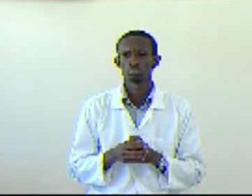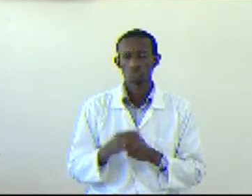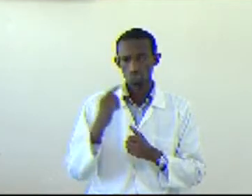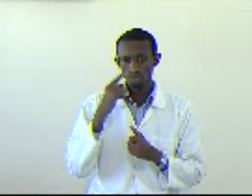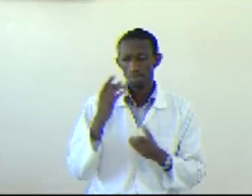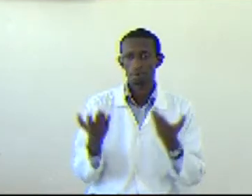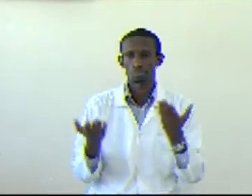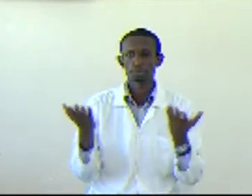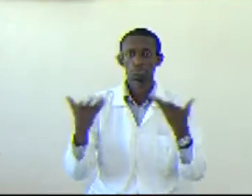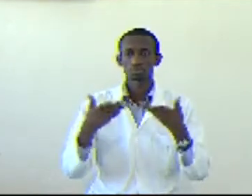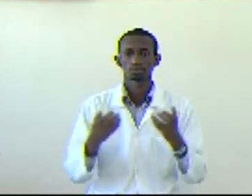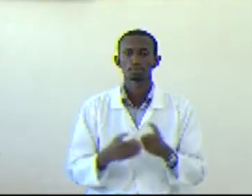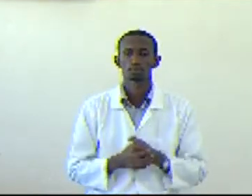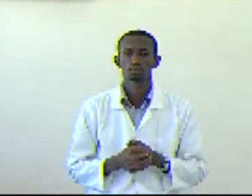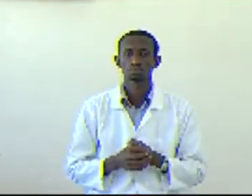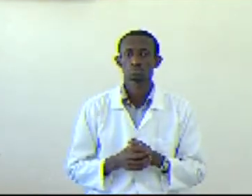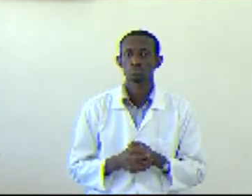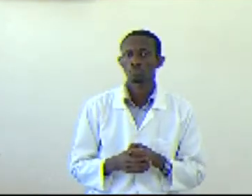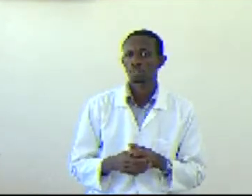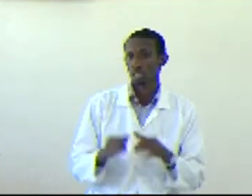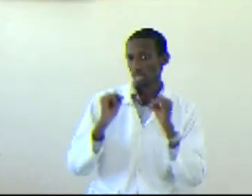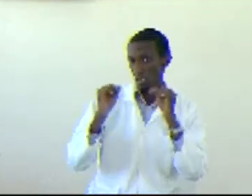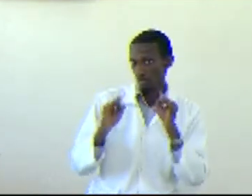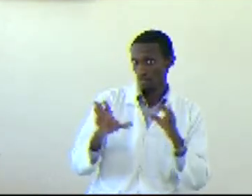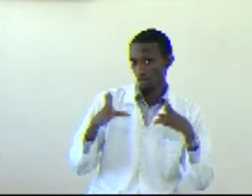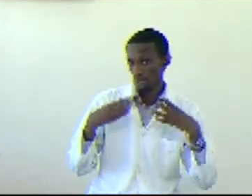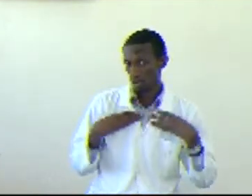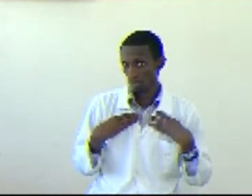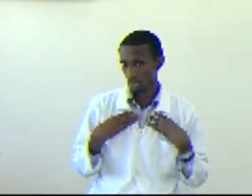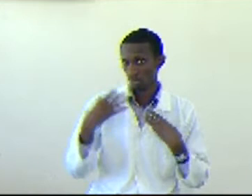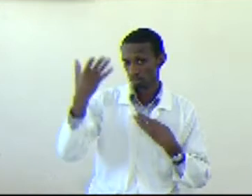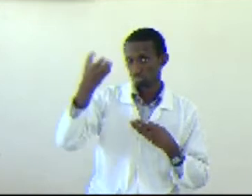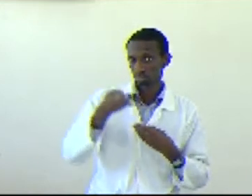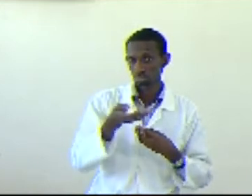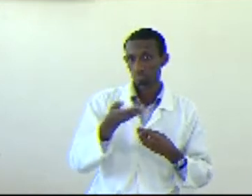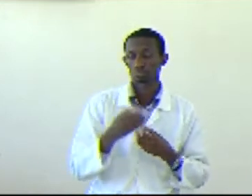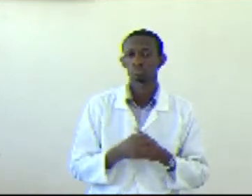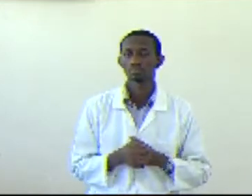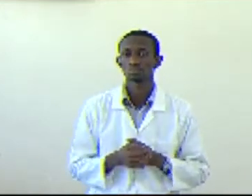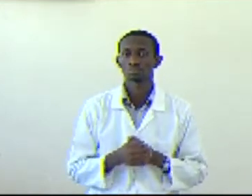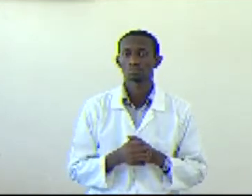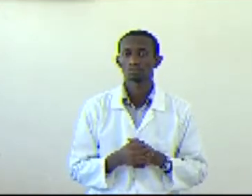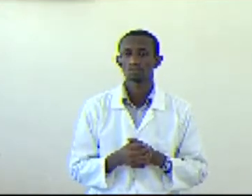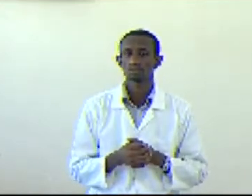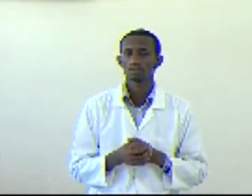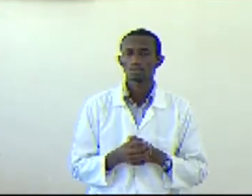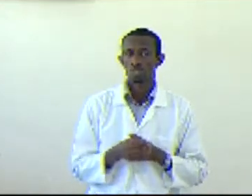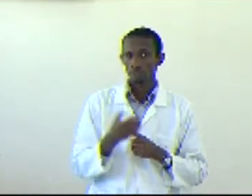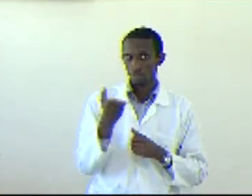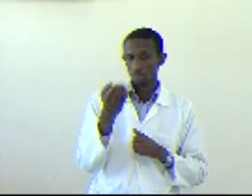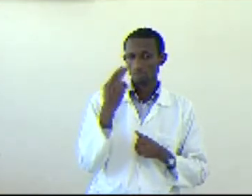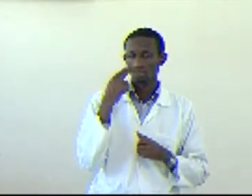substitute. If we are going to substitute, so what do we find? So here we are going to